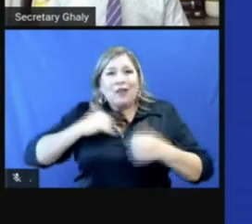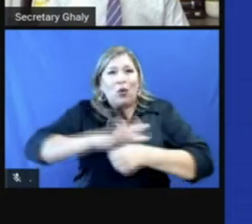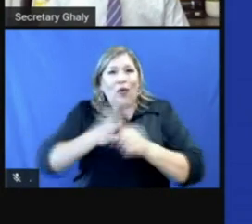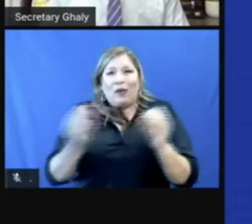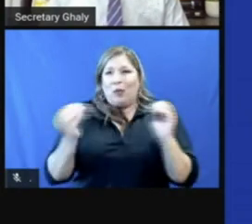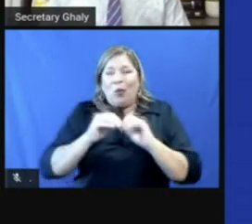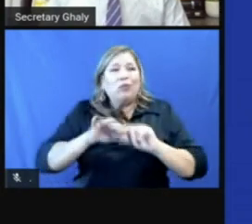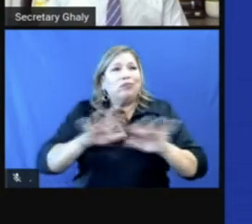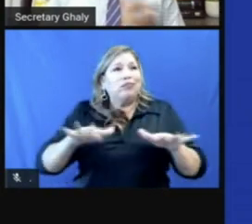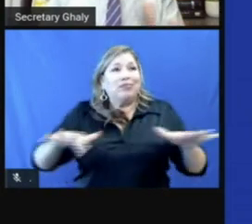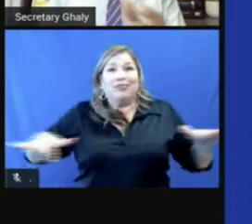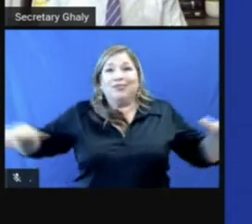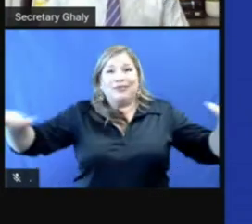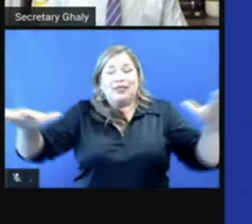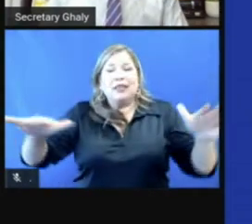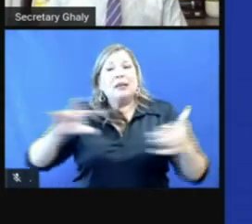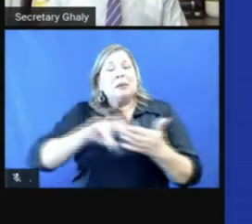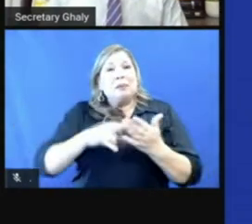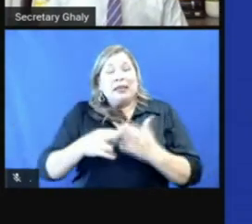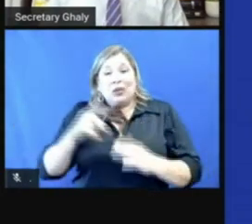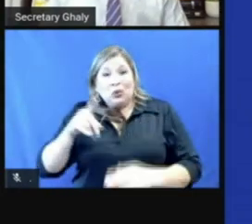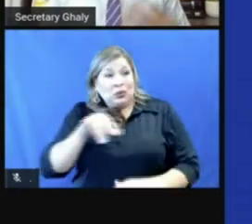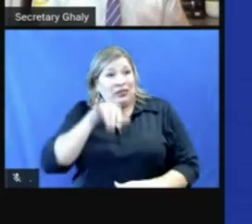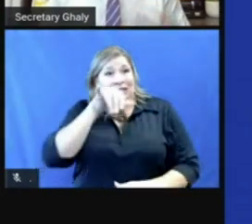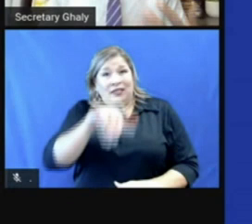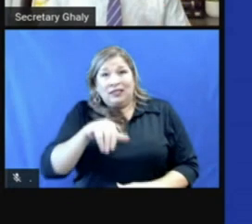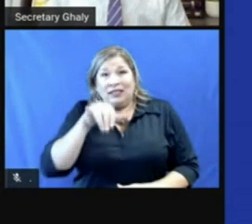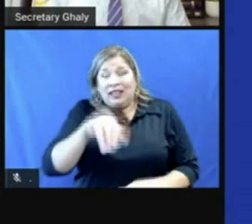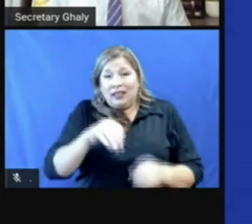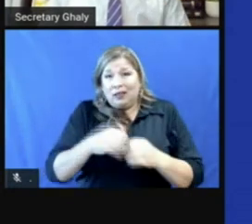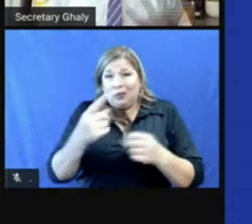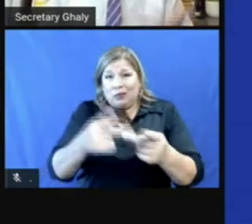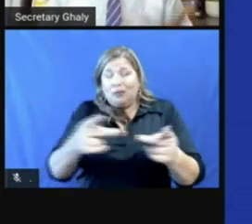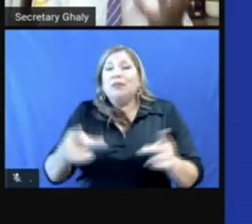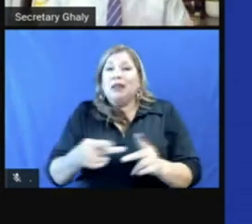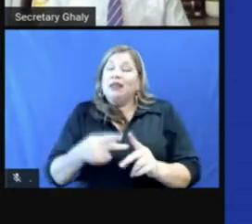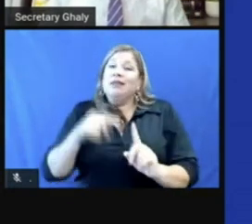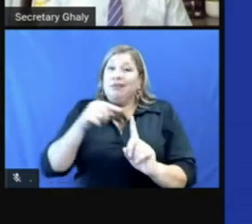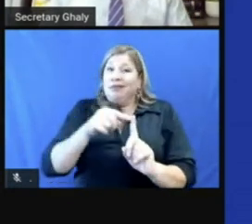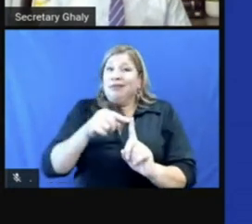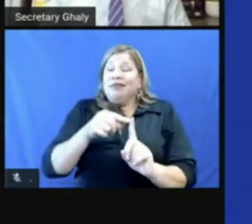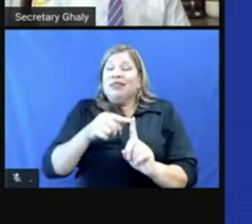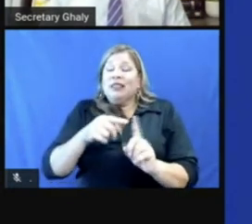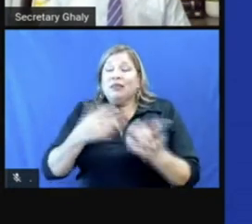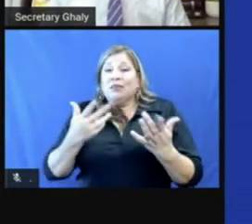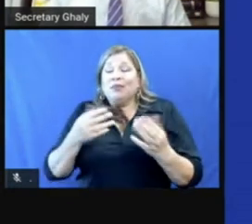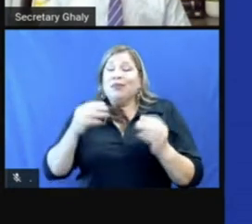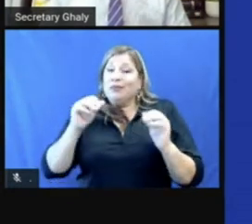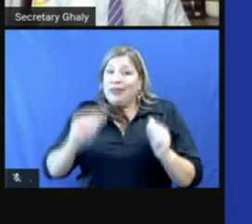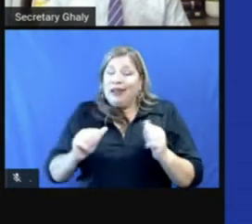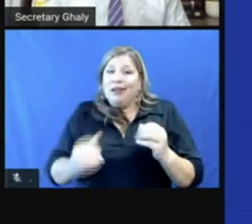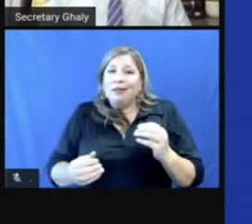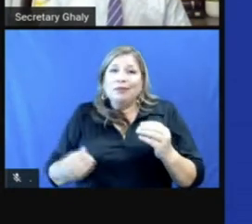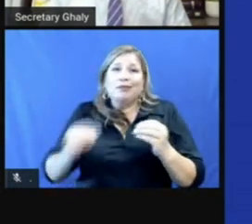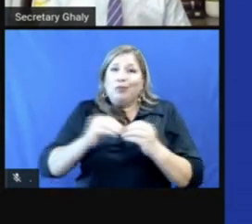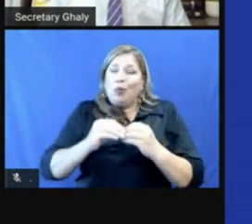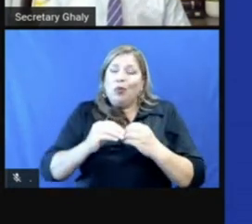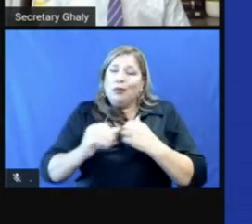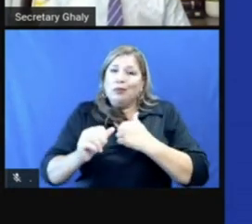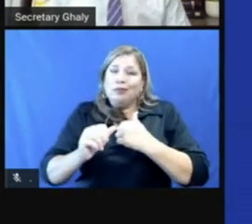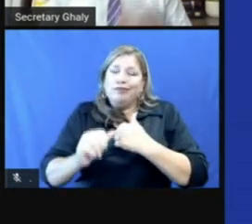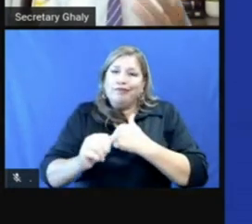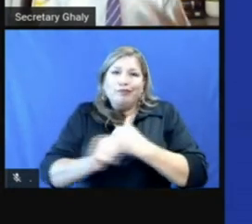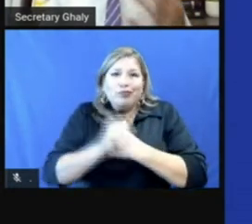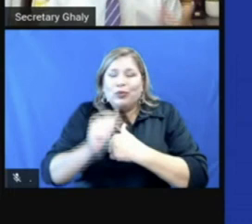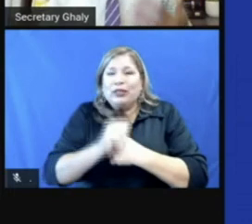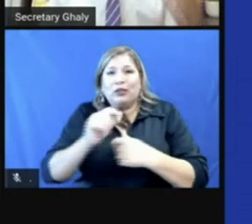of exposure going up, that's sort of complementing, they're additive. As that goes up, our chance of getting infected certainly